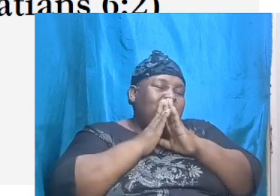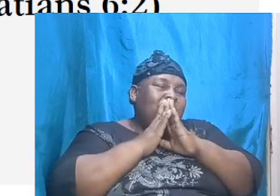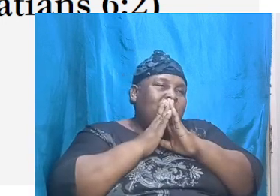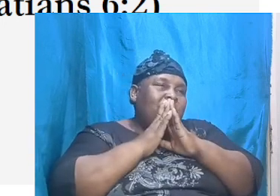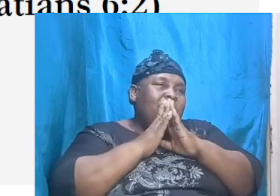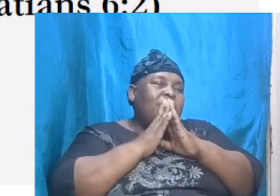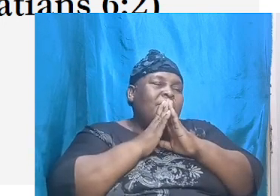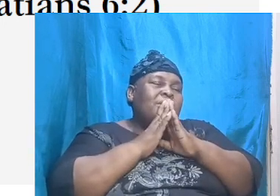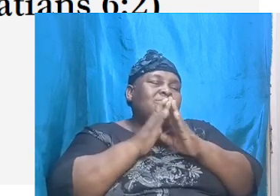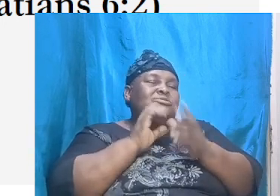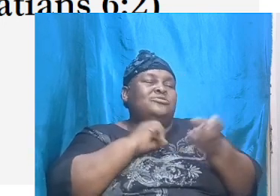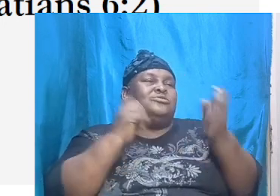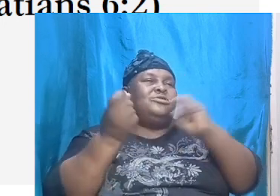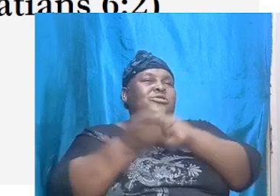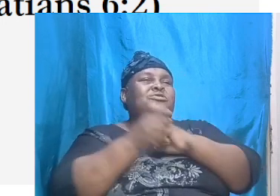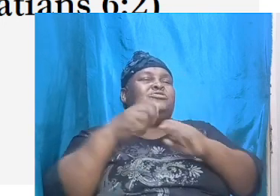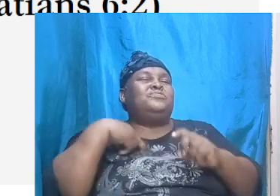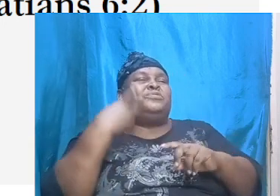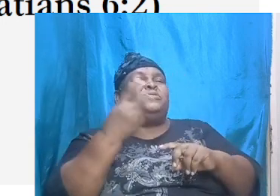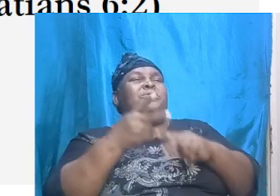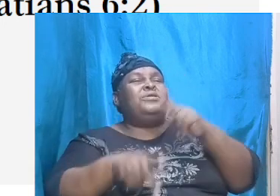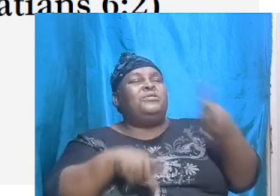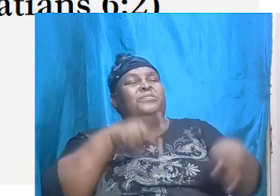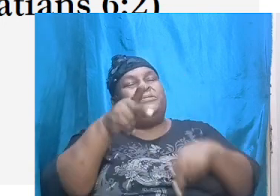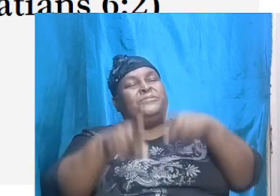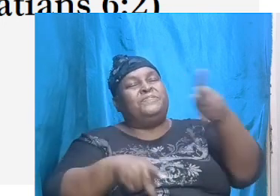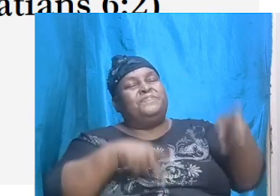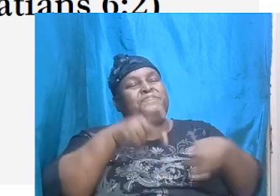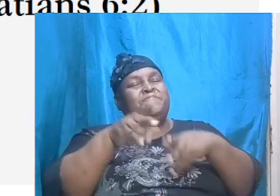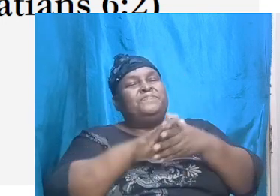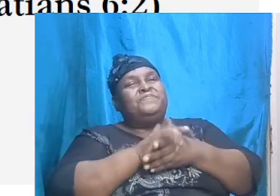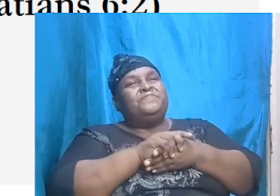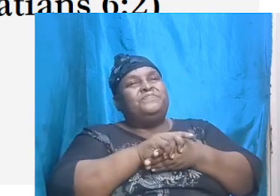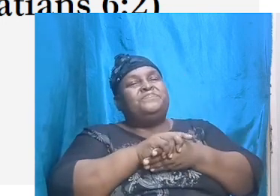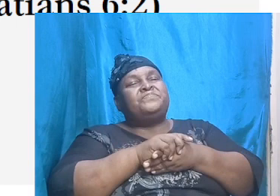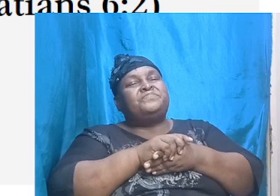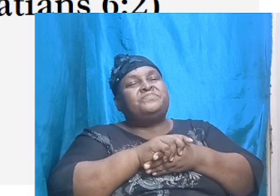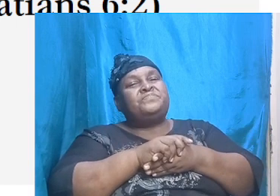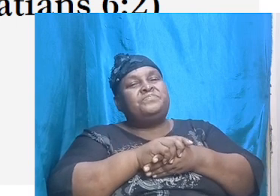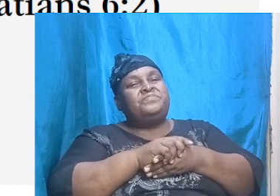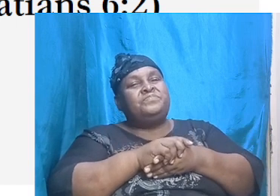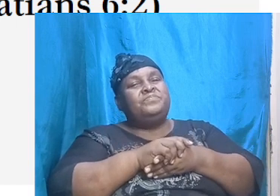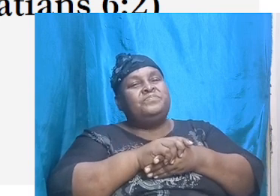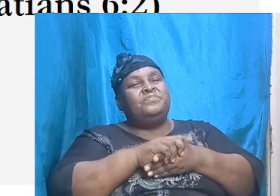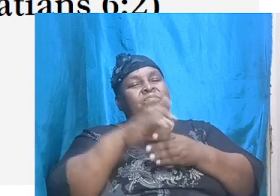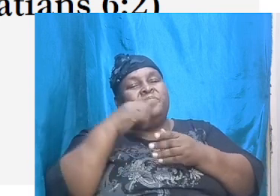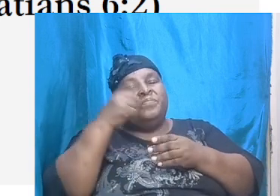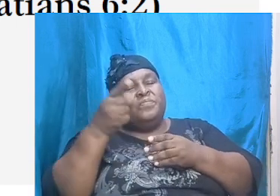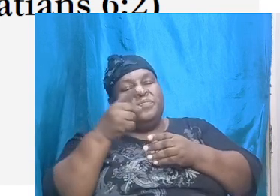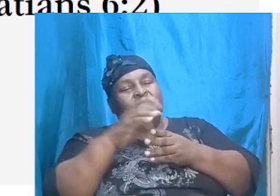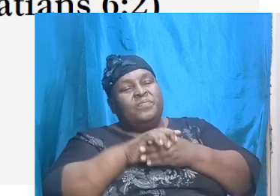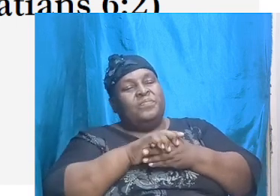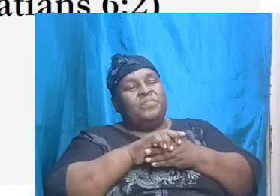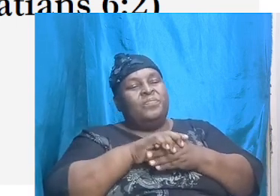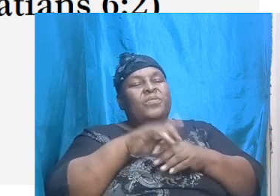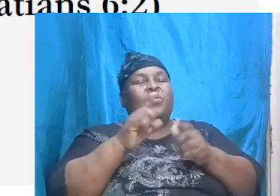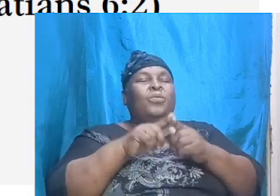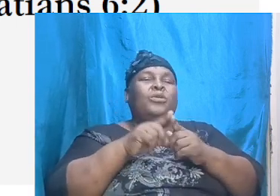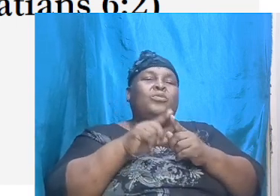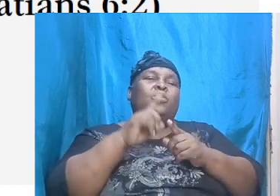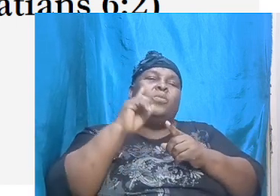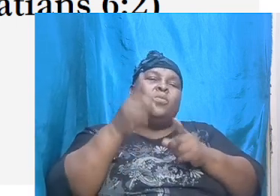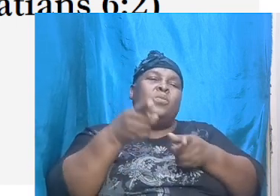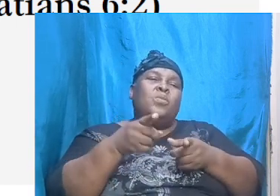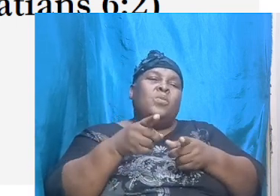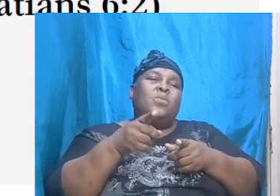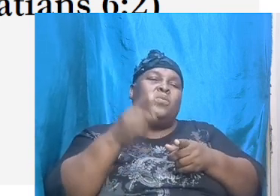prayer changes us. I said it earlier. I said that in a session I taught somewhere else. I said, look here, when you go to the